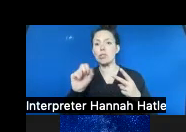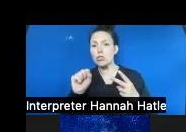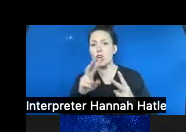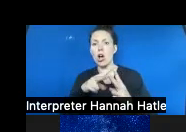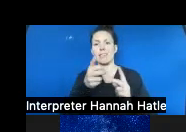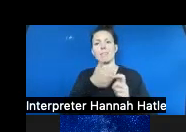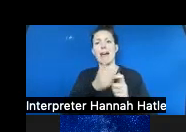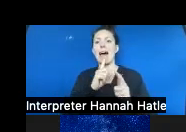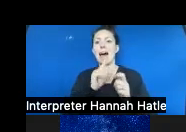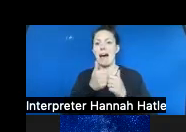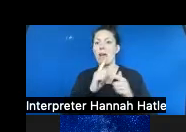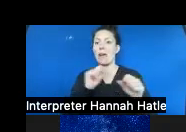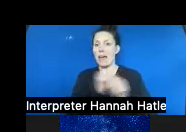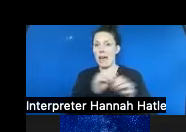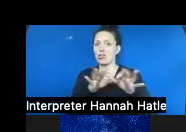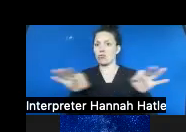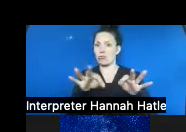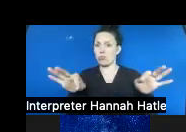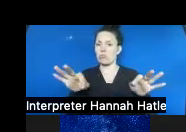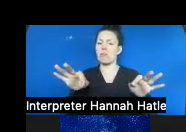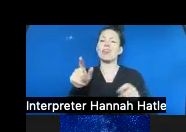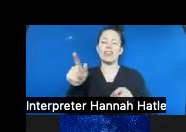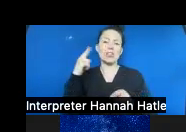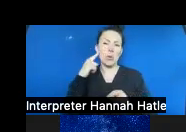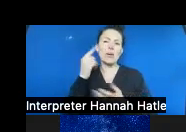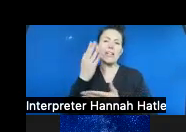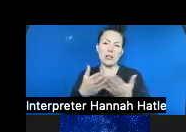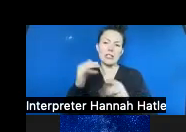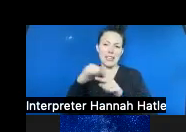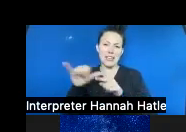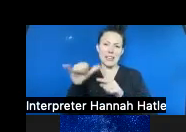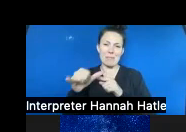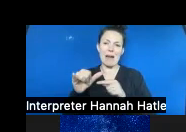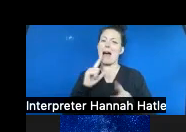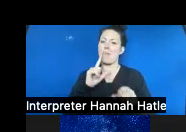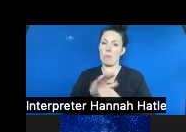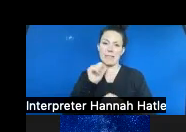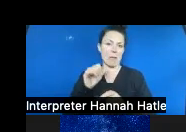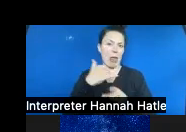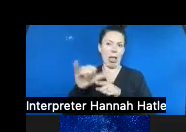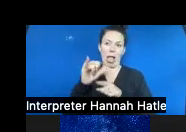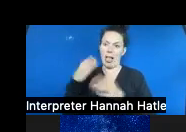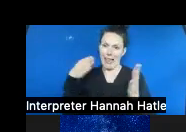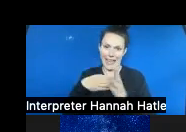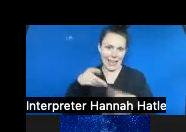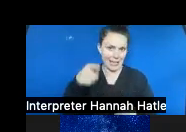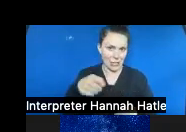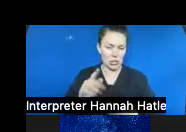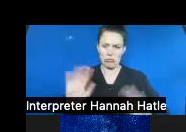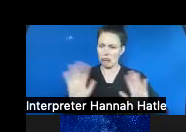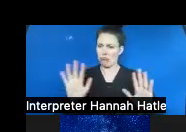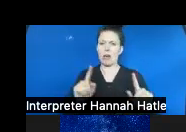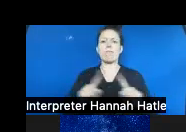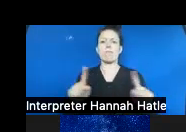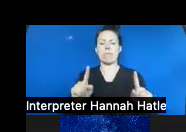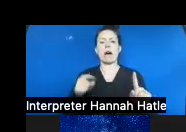So you're going to hear a couple swear words. I promise I'm not swearing at you, but it is the language used that I just want you to know along the way,